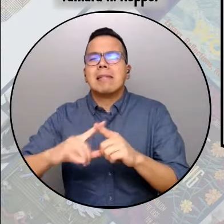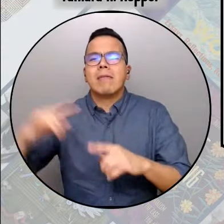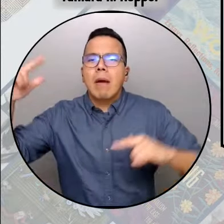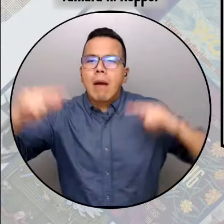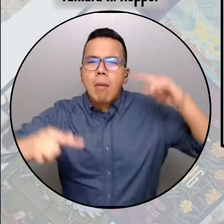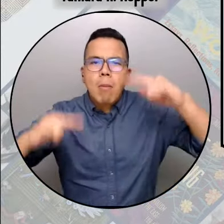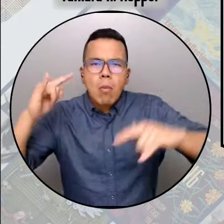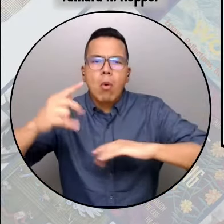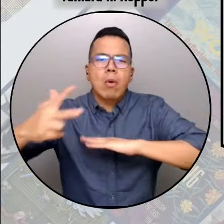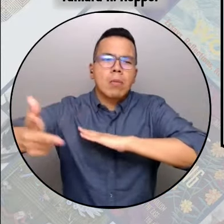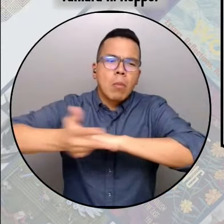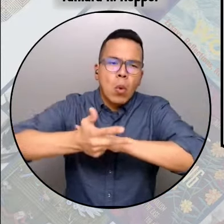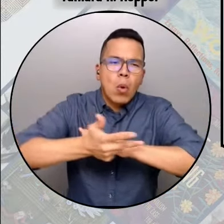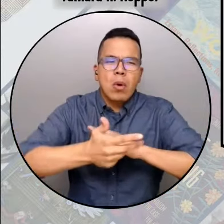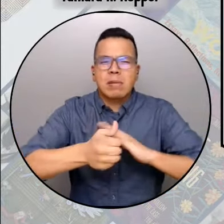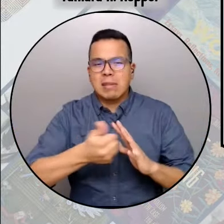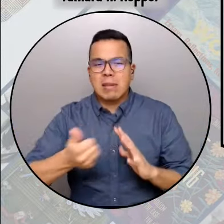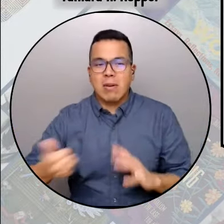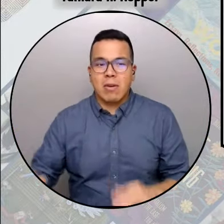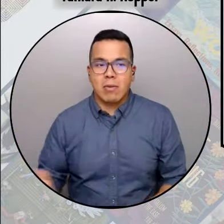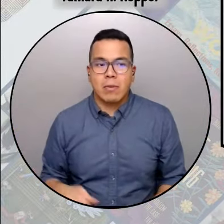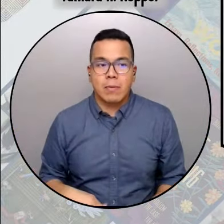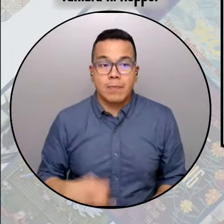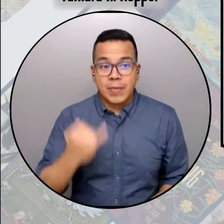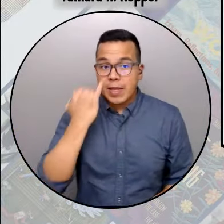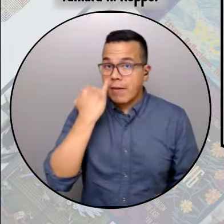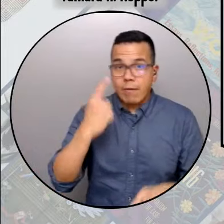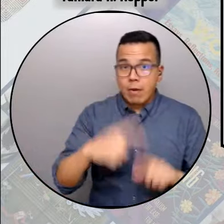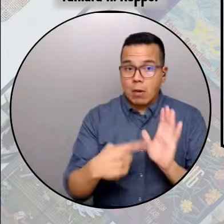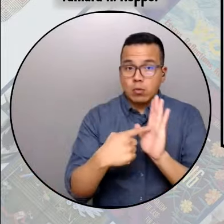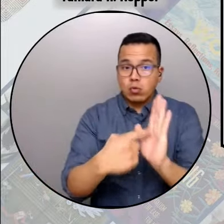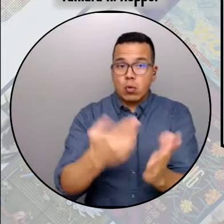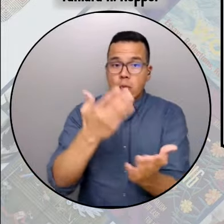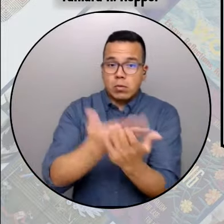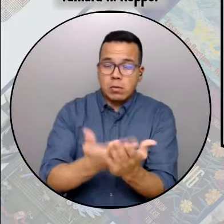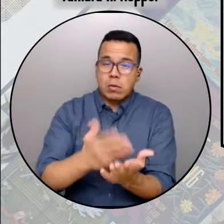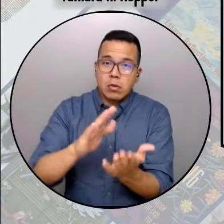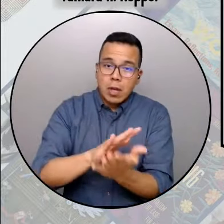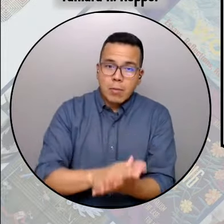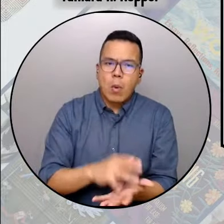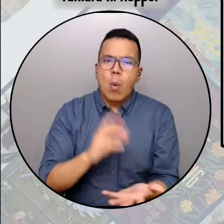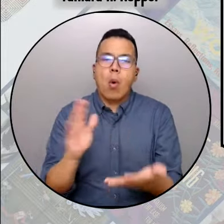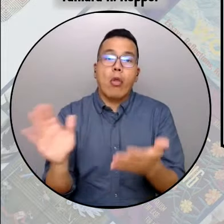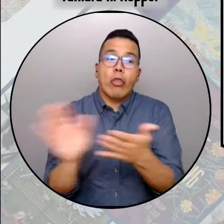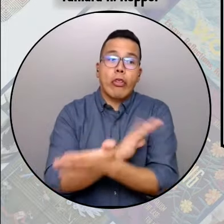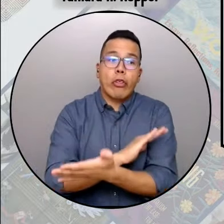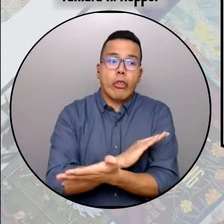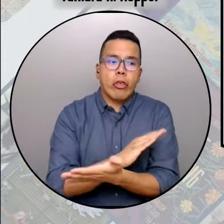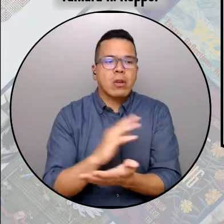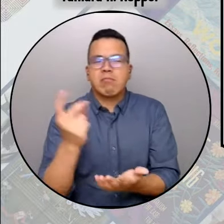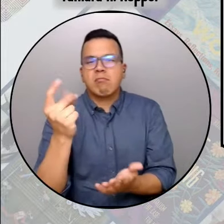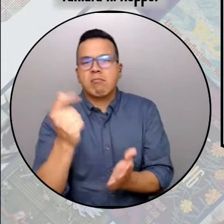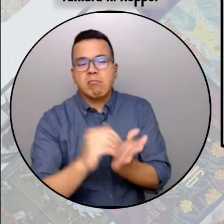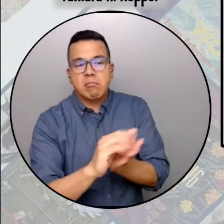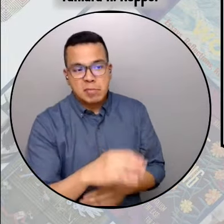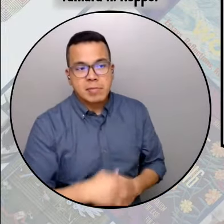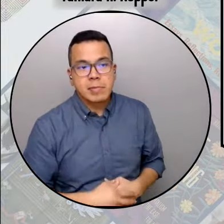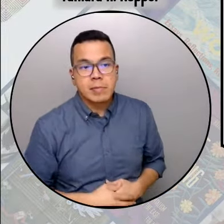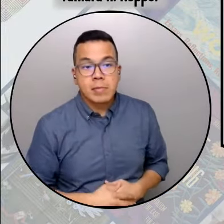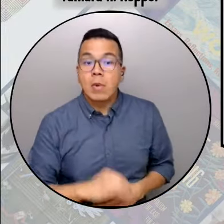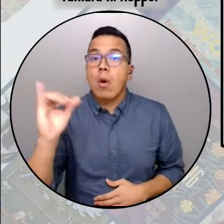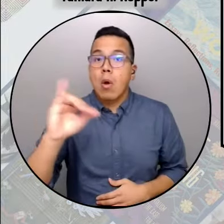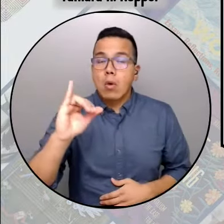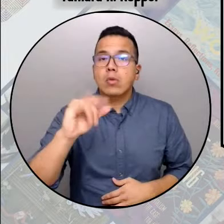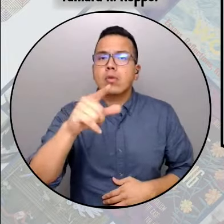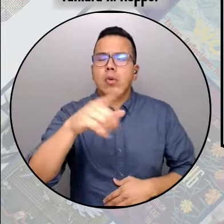on fraudulent documents or misrepresentation. And this is something where you're also trying to bar people in terms